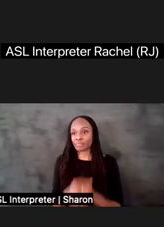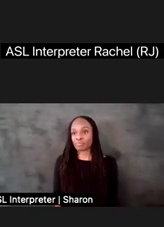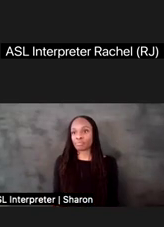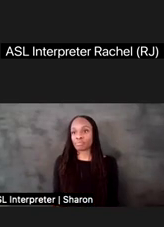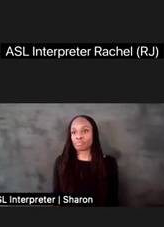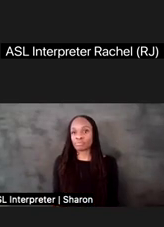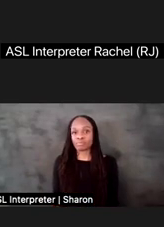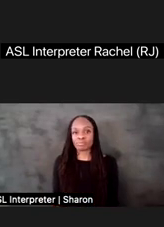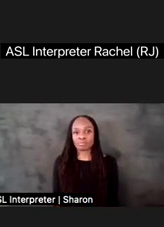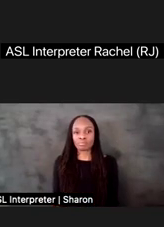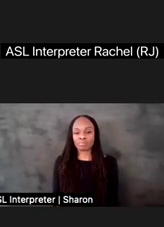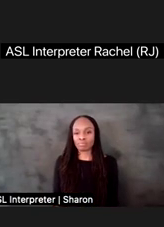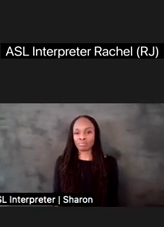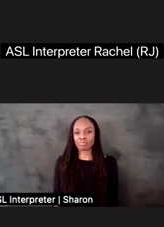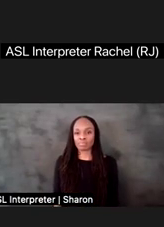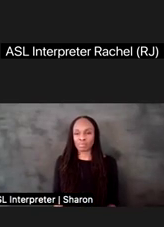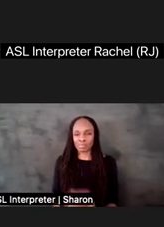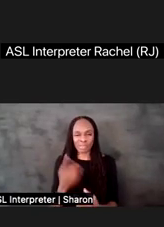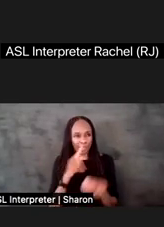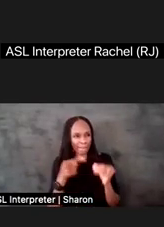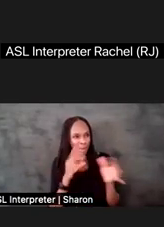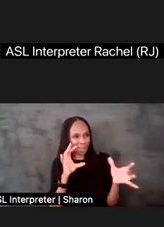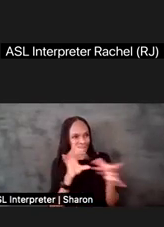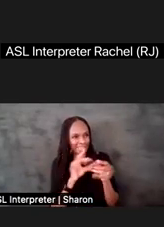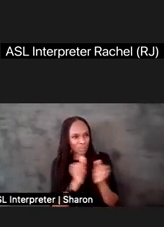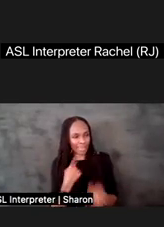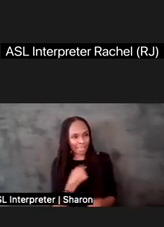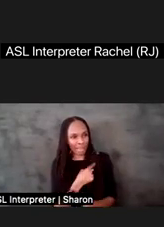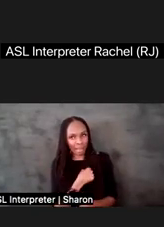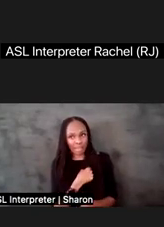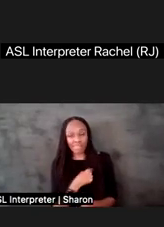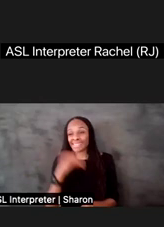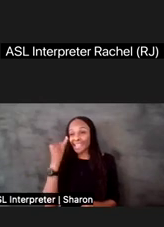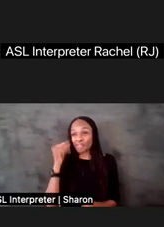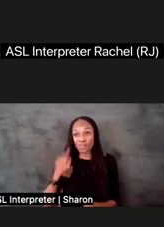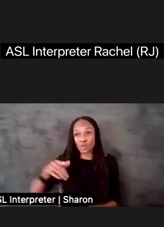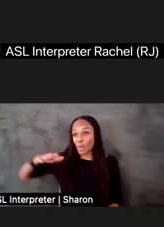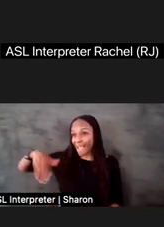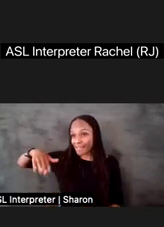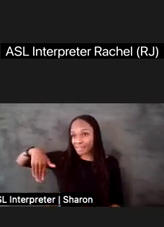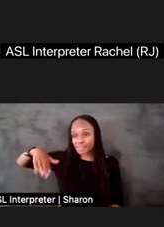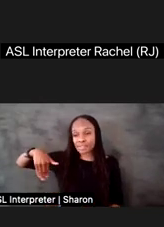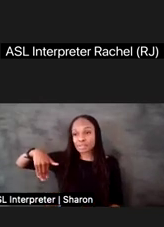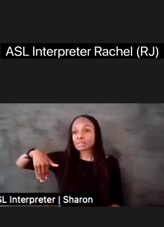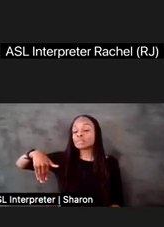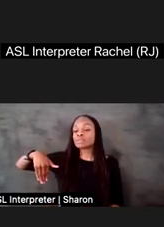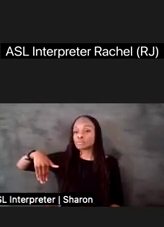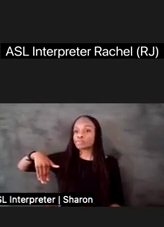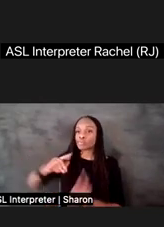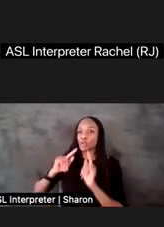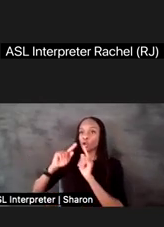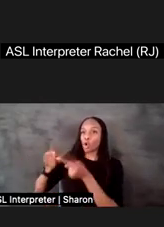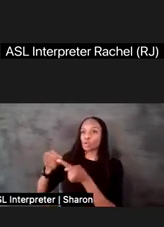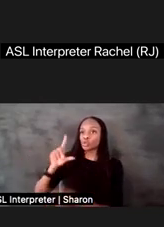again, I'm kind of how to connect with us. And if you haven't yet gone to the link for